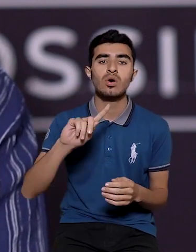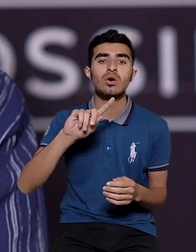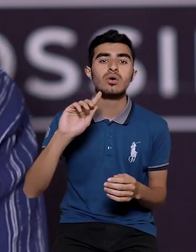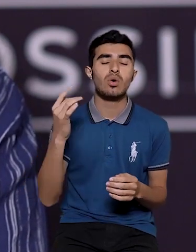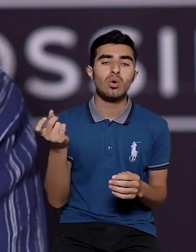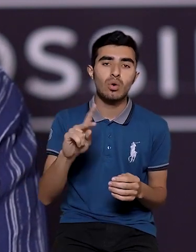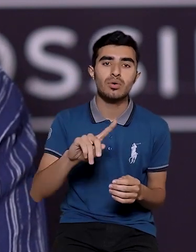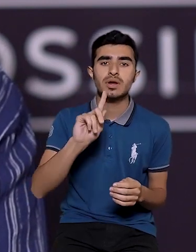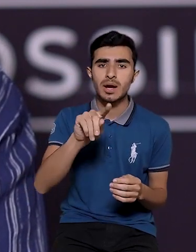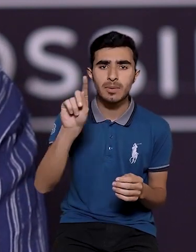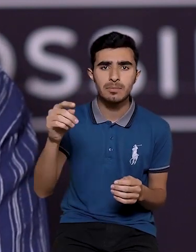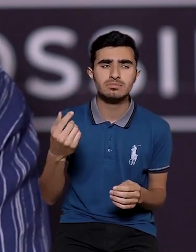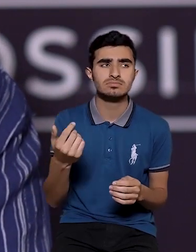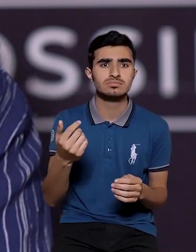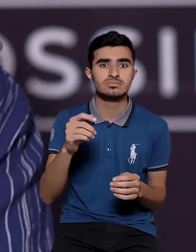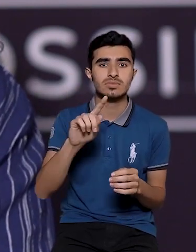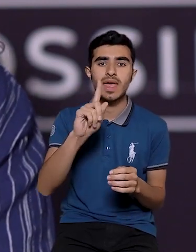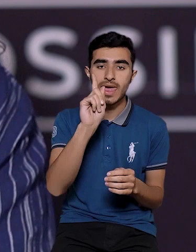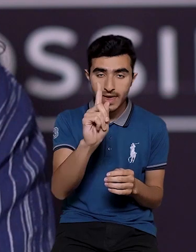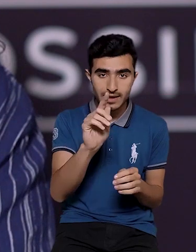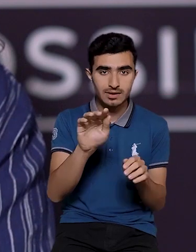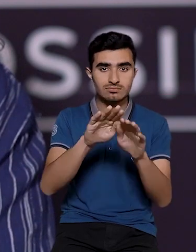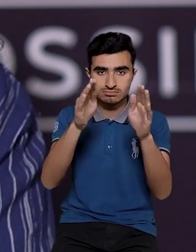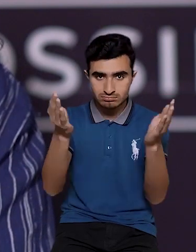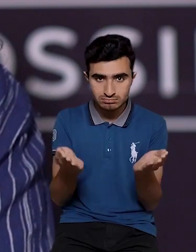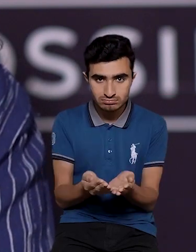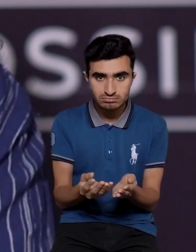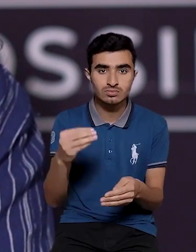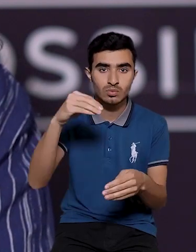40,000 on average, 40,000 bees on average.